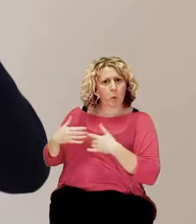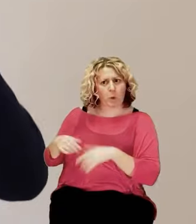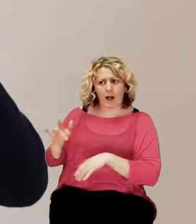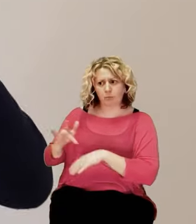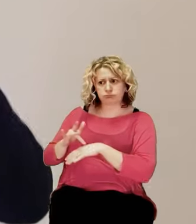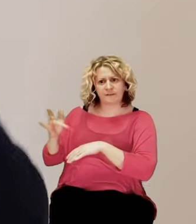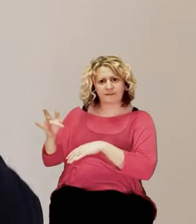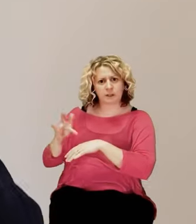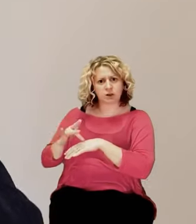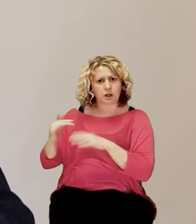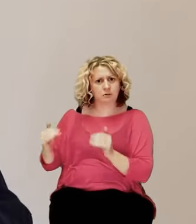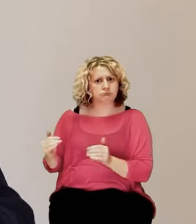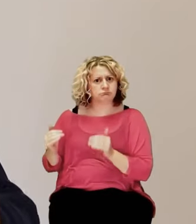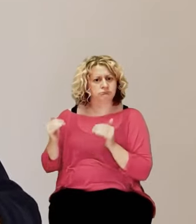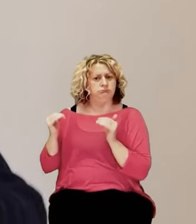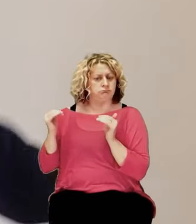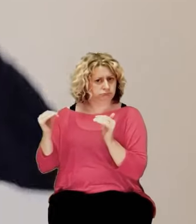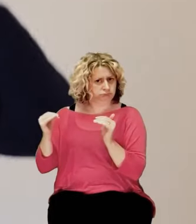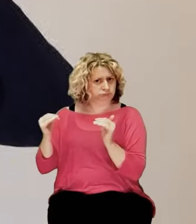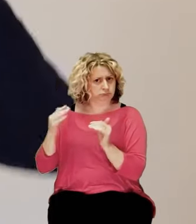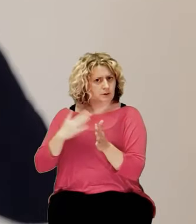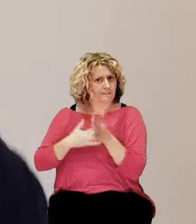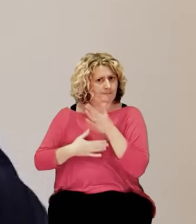and for himself, but